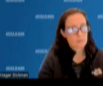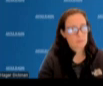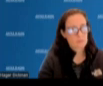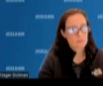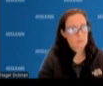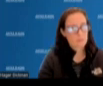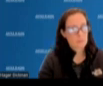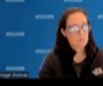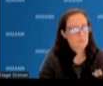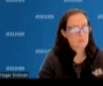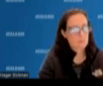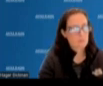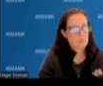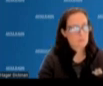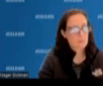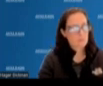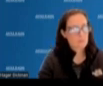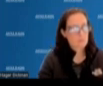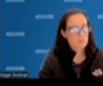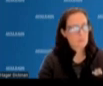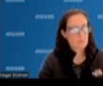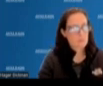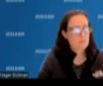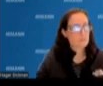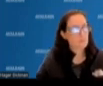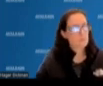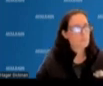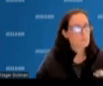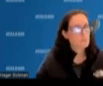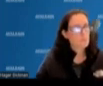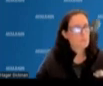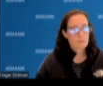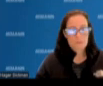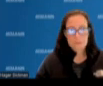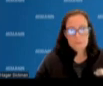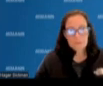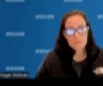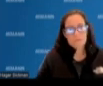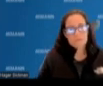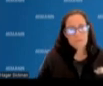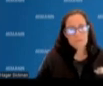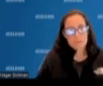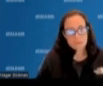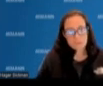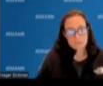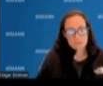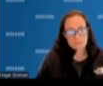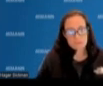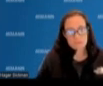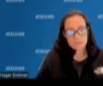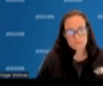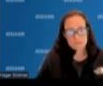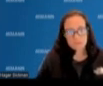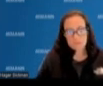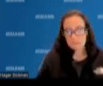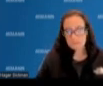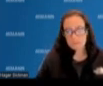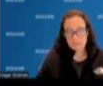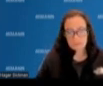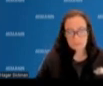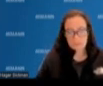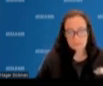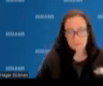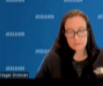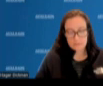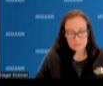be to mobilize the impacted individuals to vote out the representatives who may be supporting the cuts and indicate knowledge of